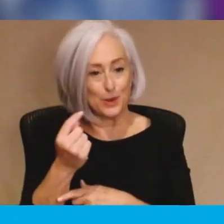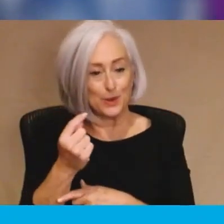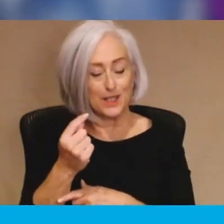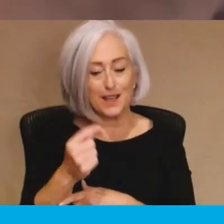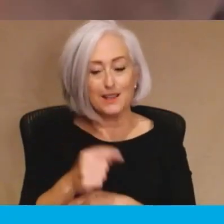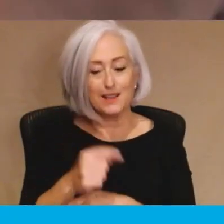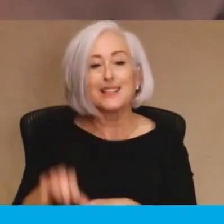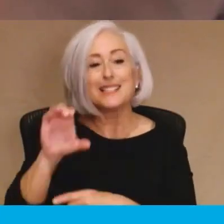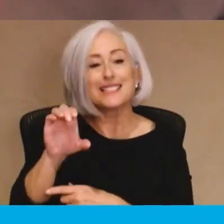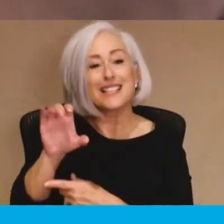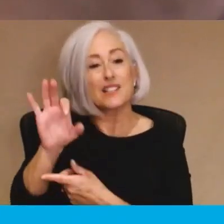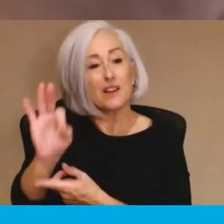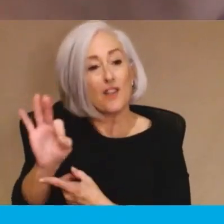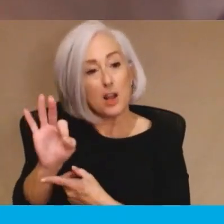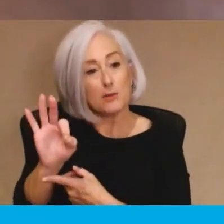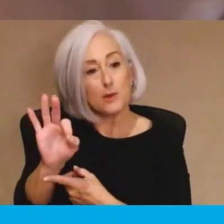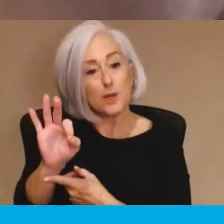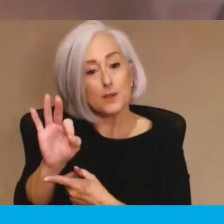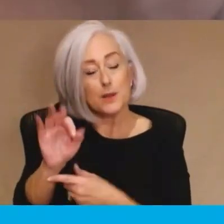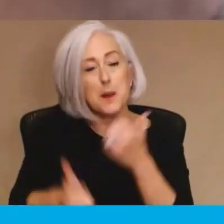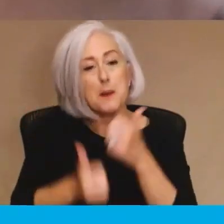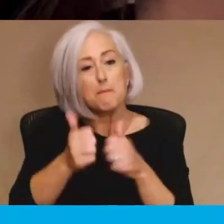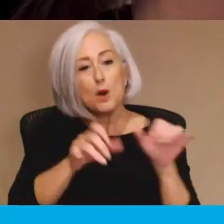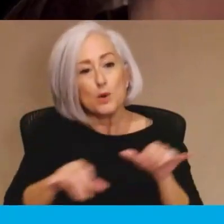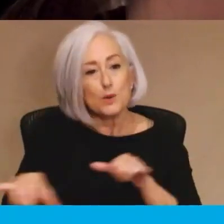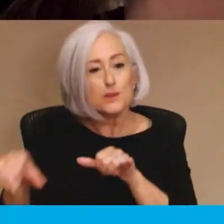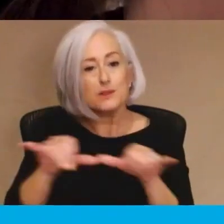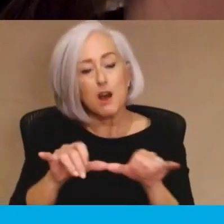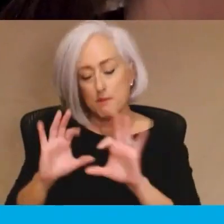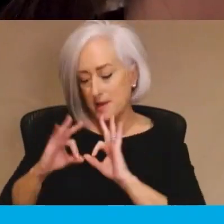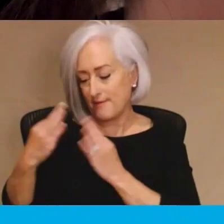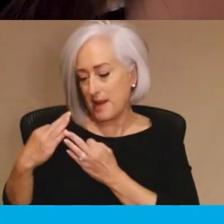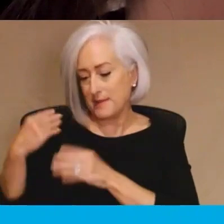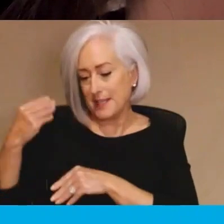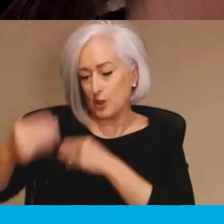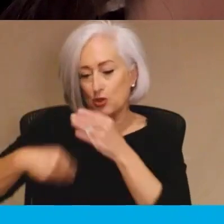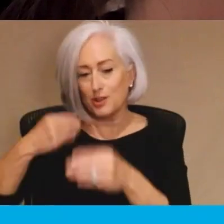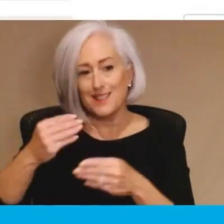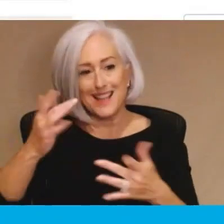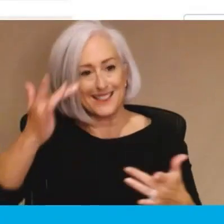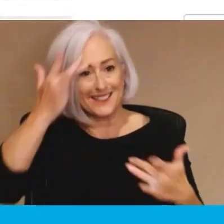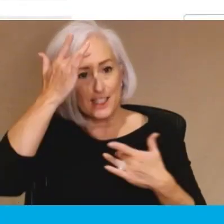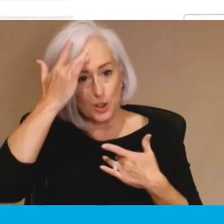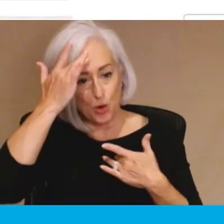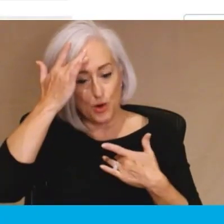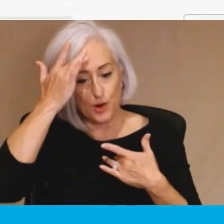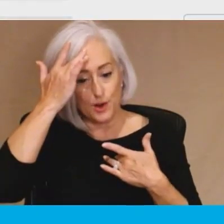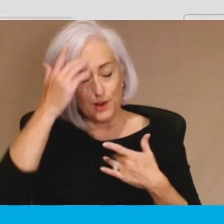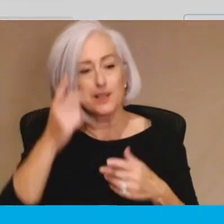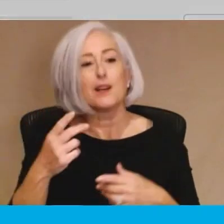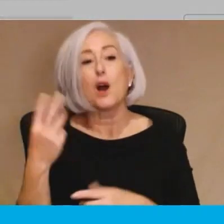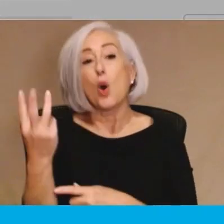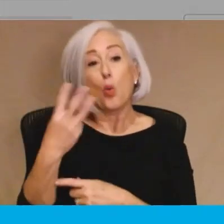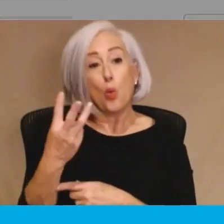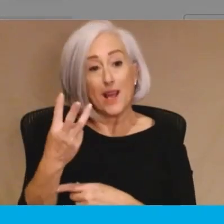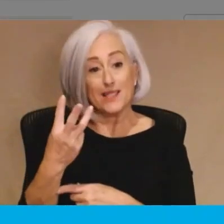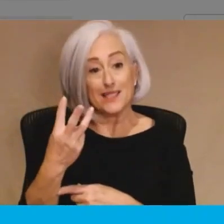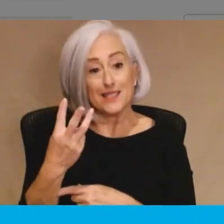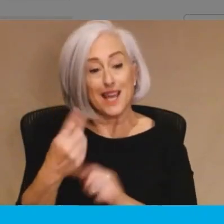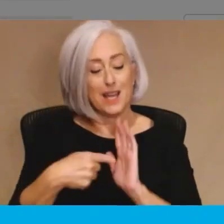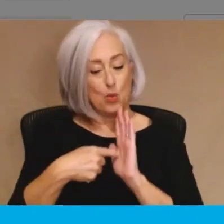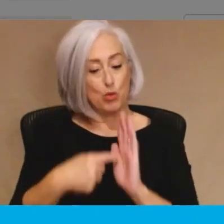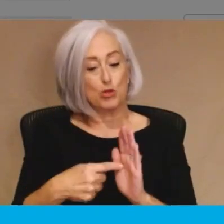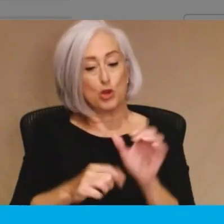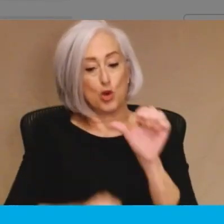common life-limiting fatal genetic disorder. Join Dr. Steve Stites this Wednesday as we show you the science behind the leading